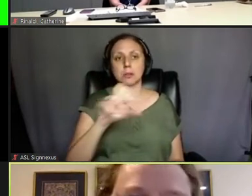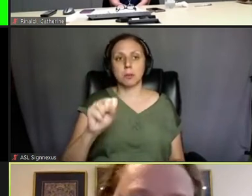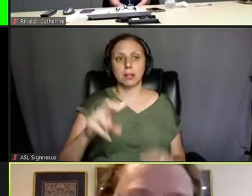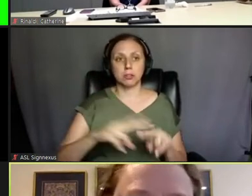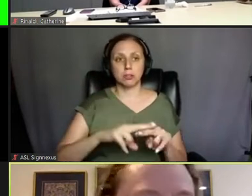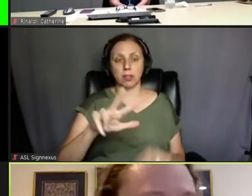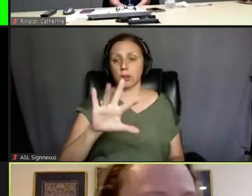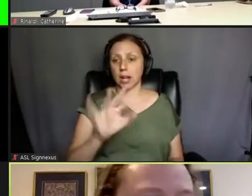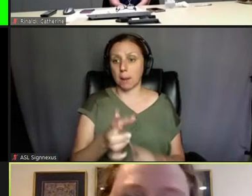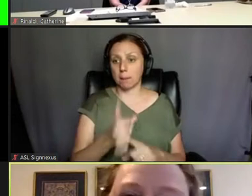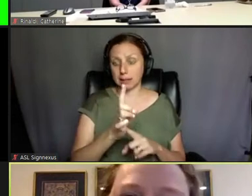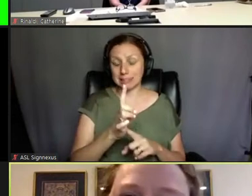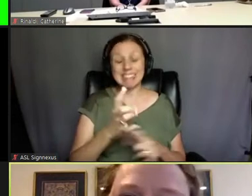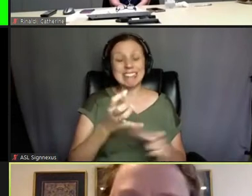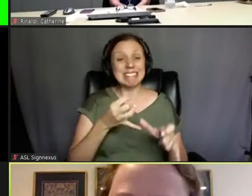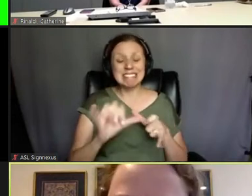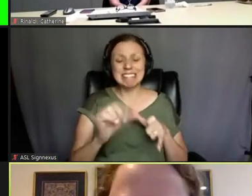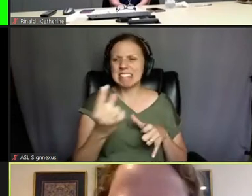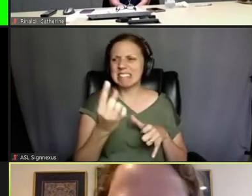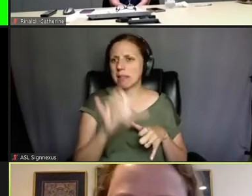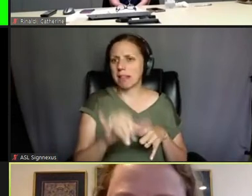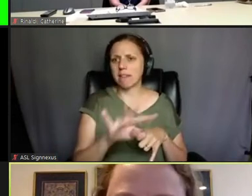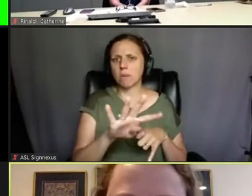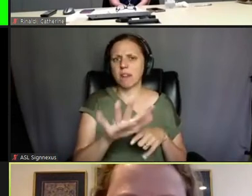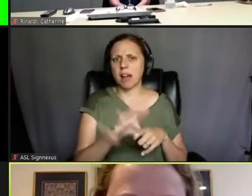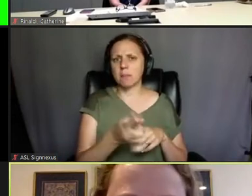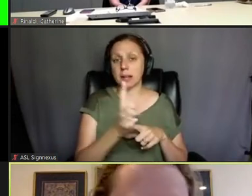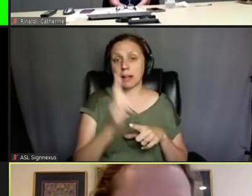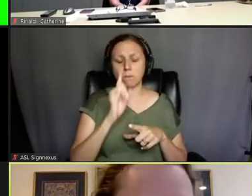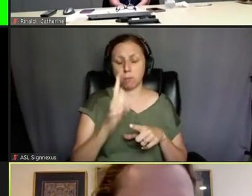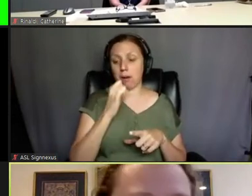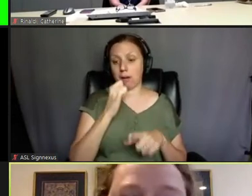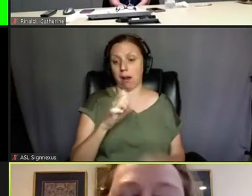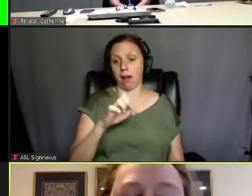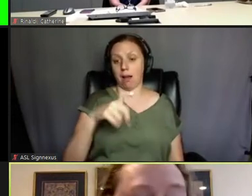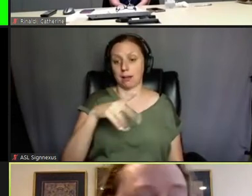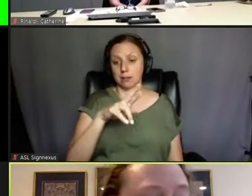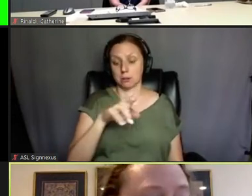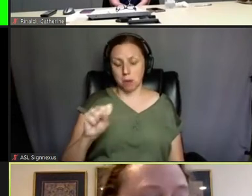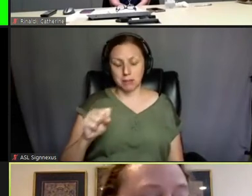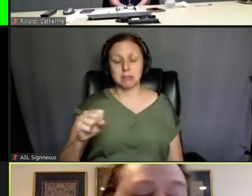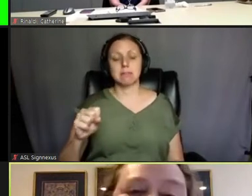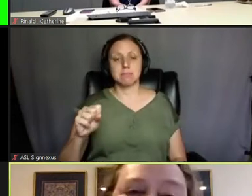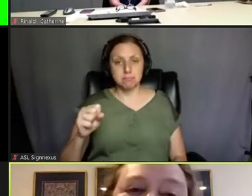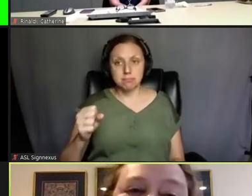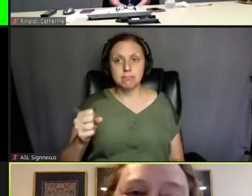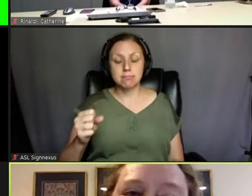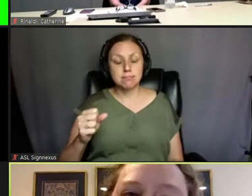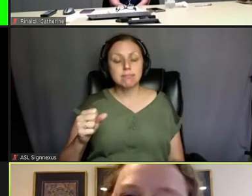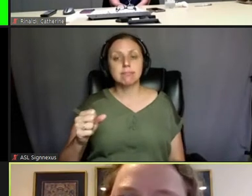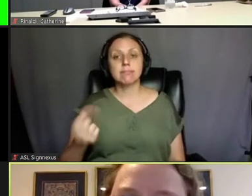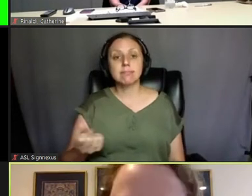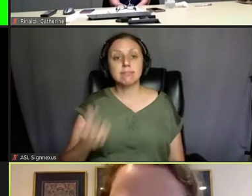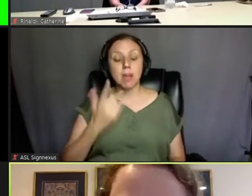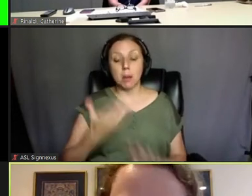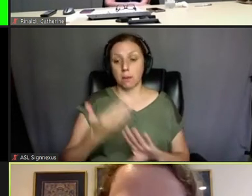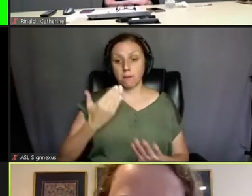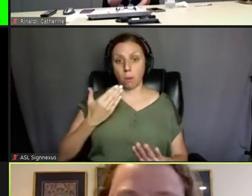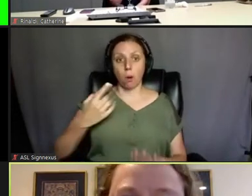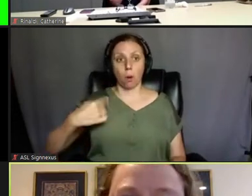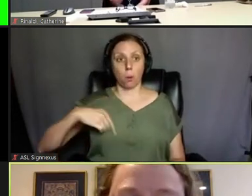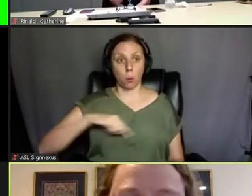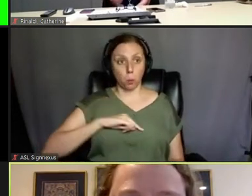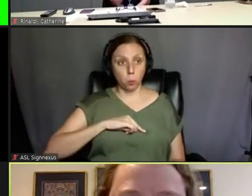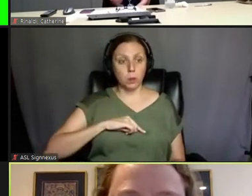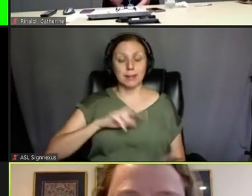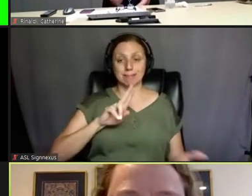and still something like only 45 minutes for the non-express train. We even before we